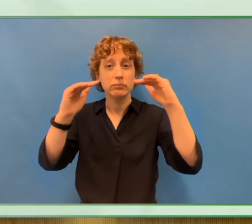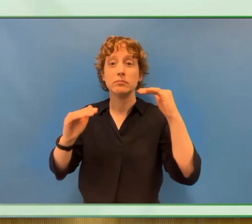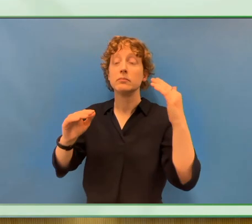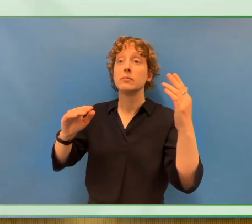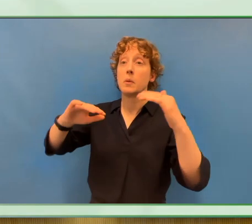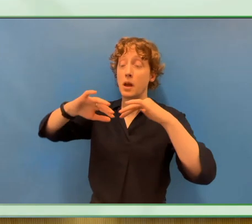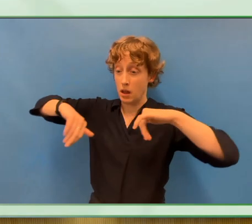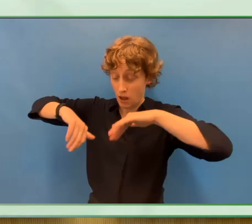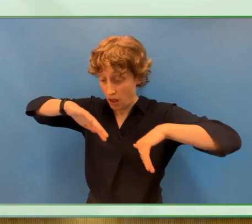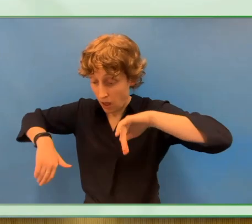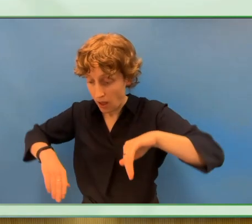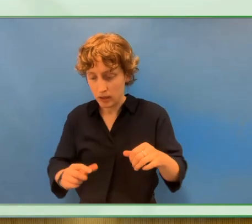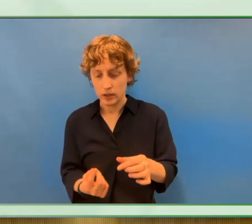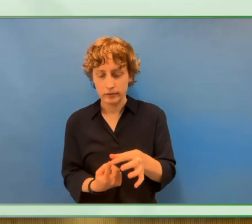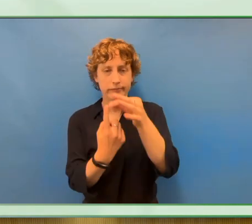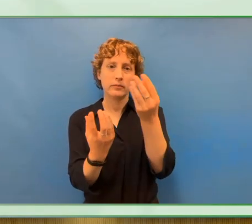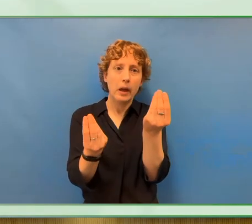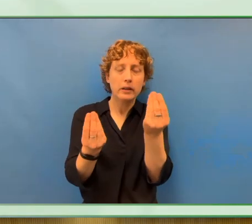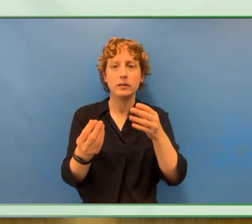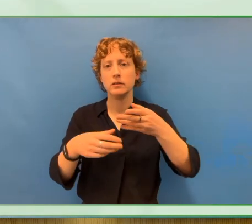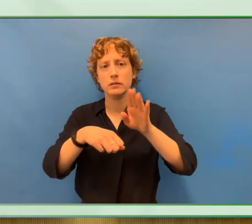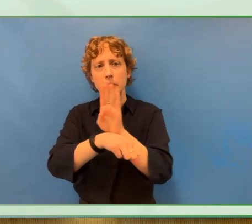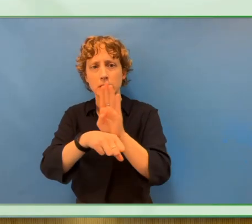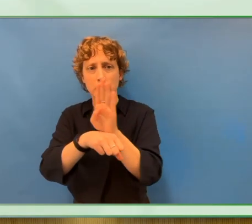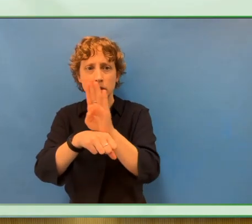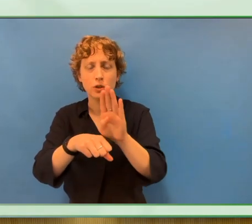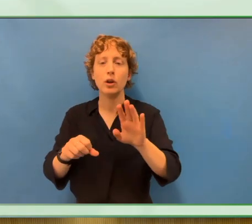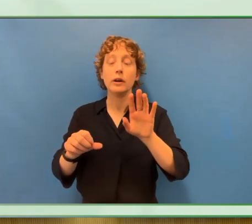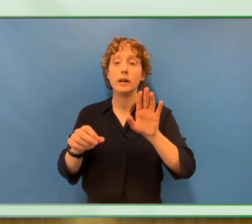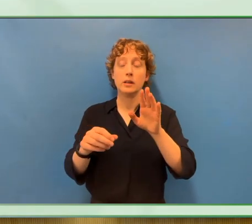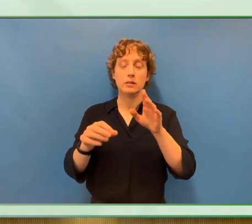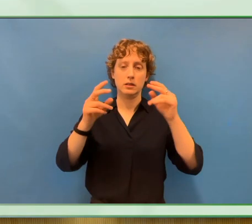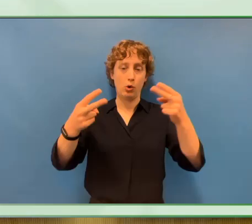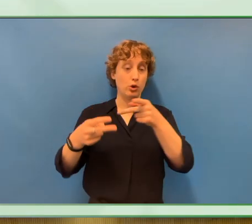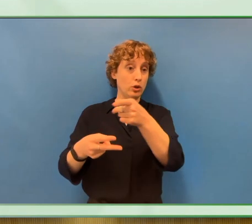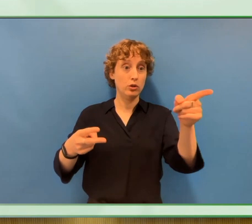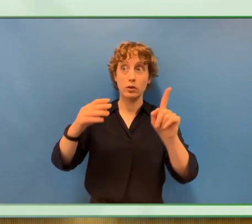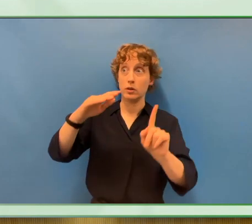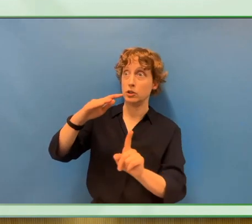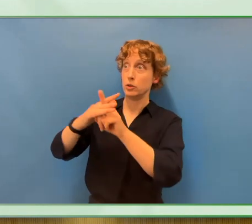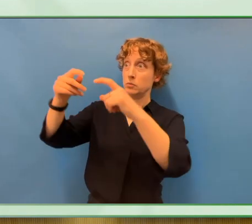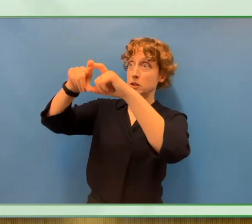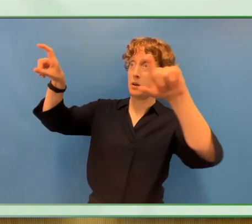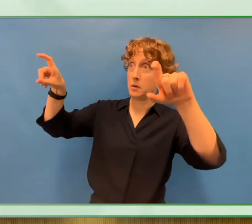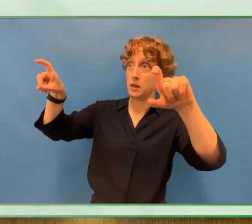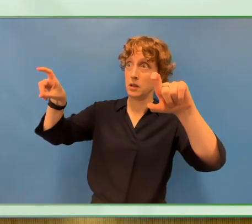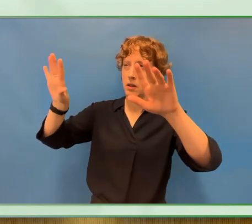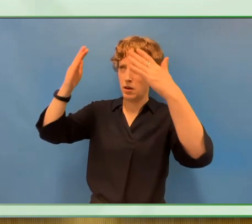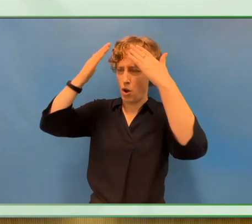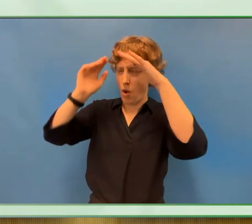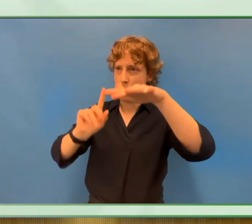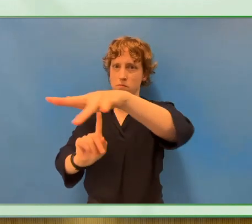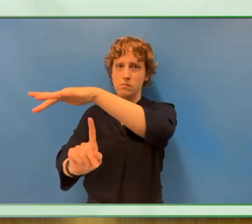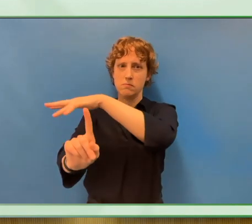come understanding ROIs, come understanding what the company will get out of the relationship with us. It is not an